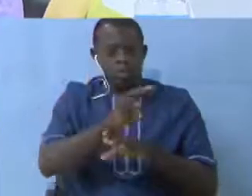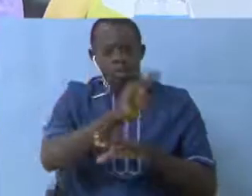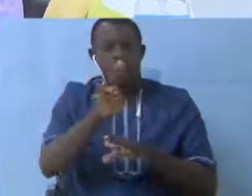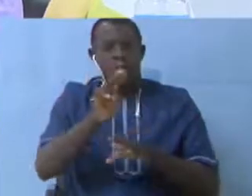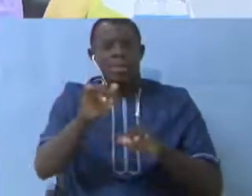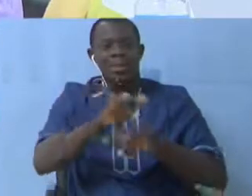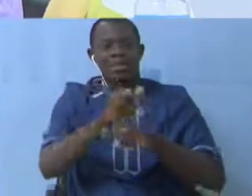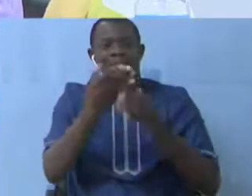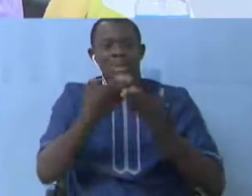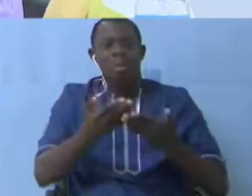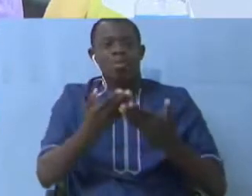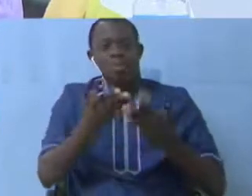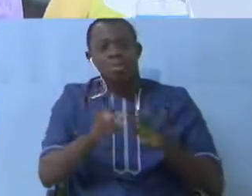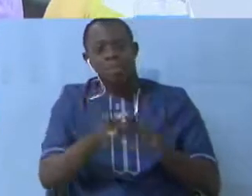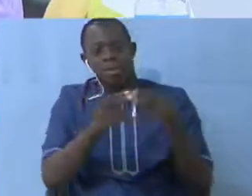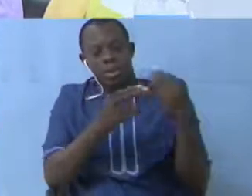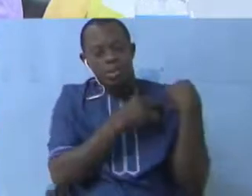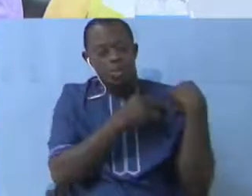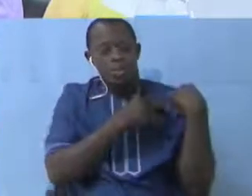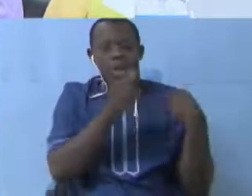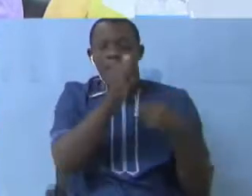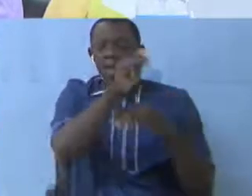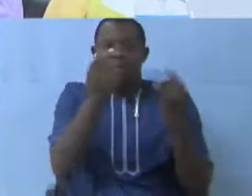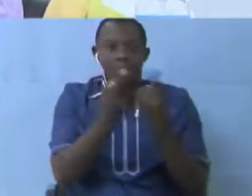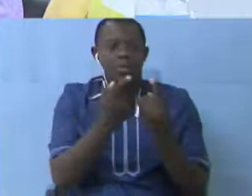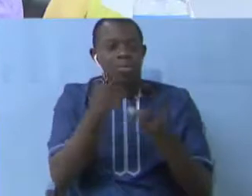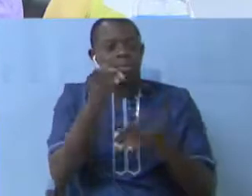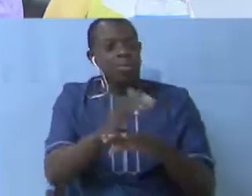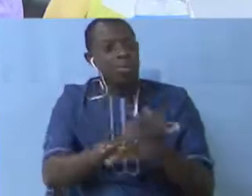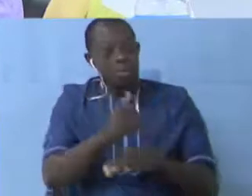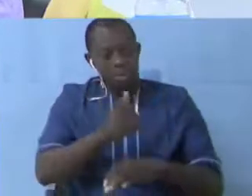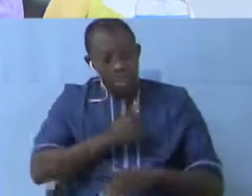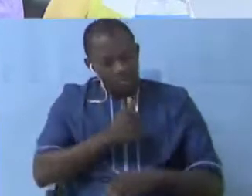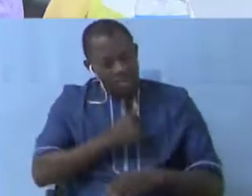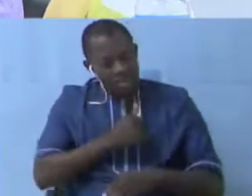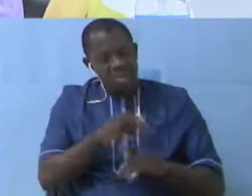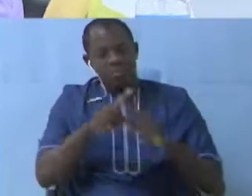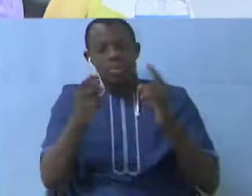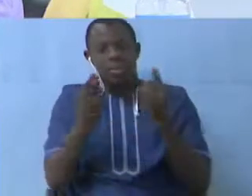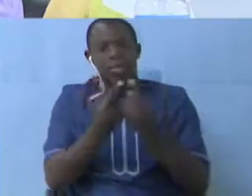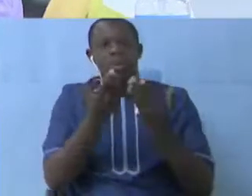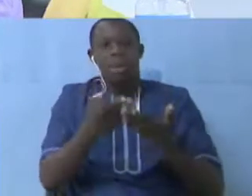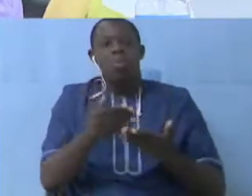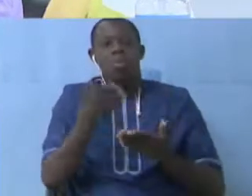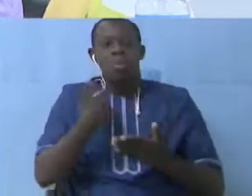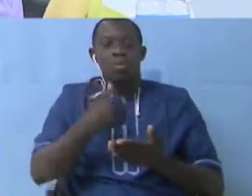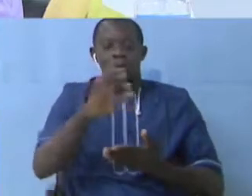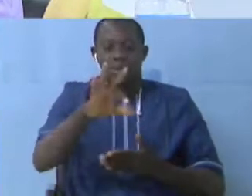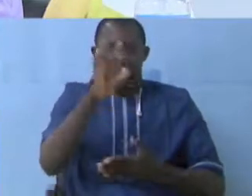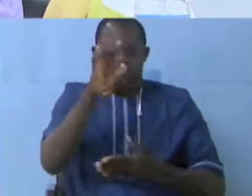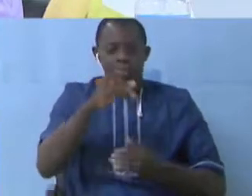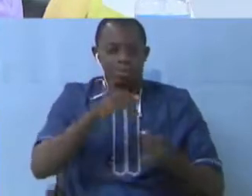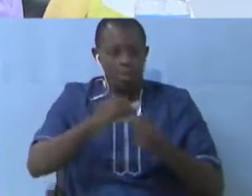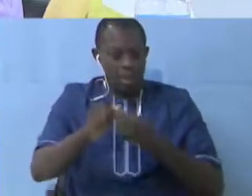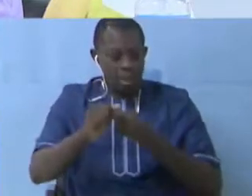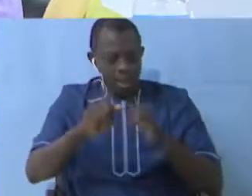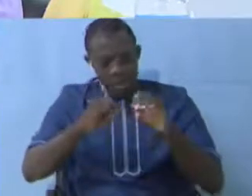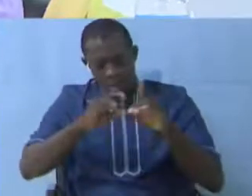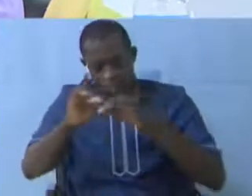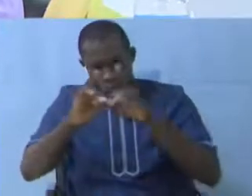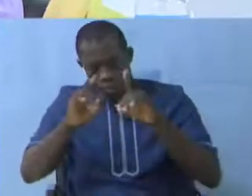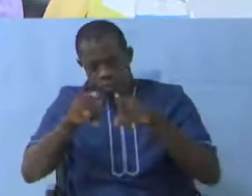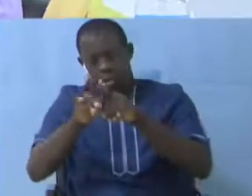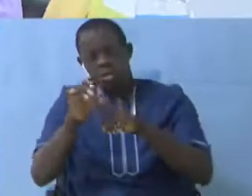of the threats around him and so we decided that we will talk to some